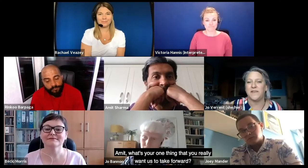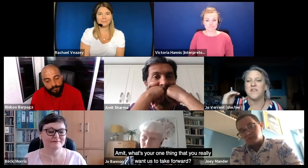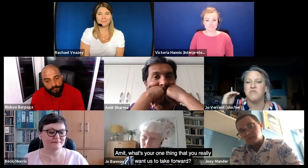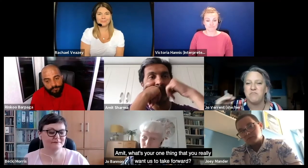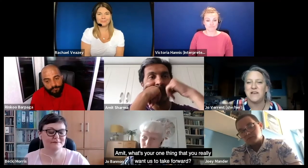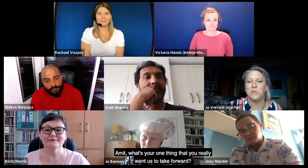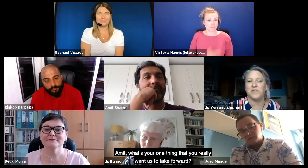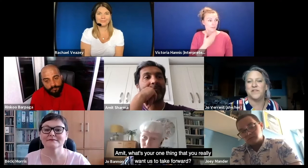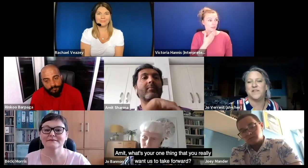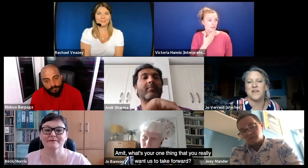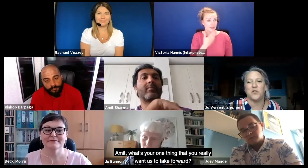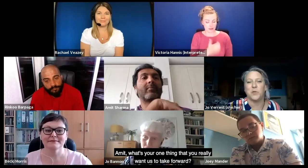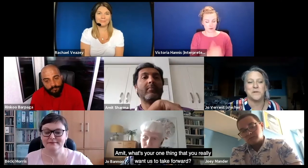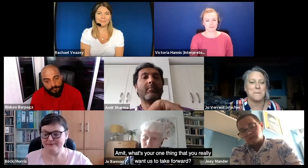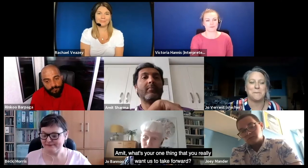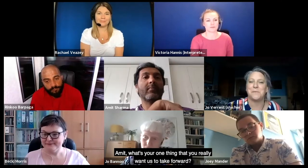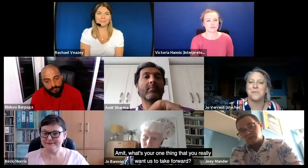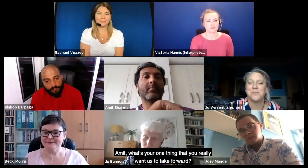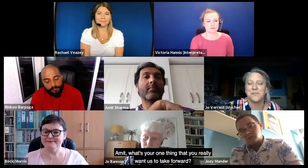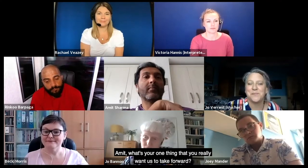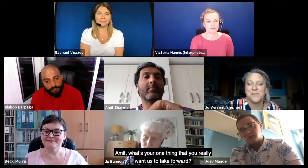one thing that you really want us to take forward?